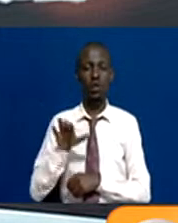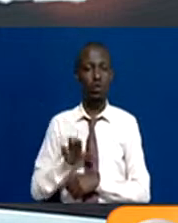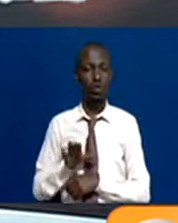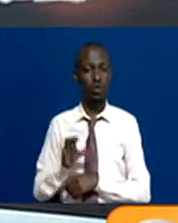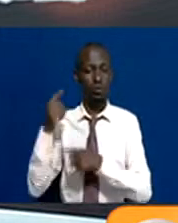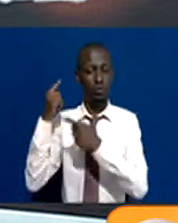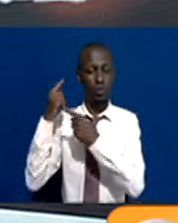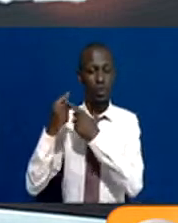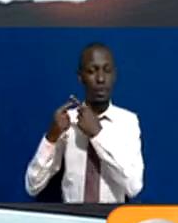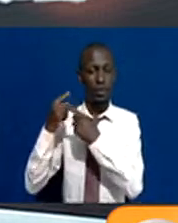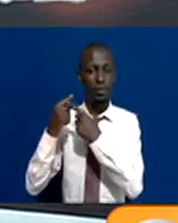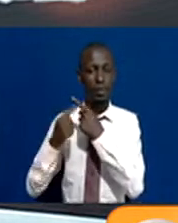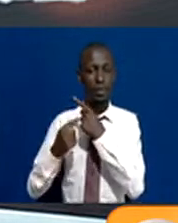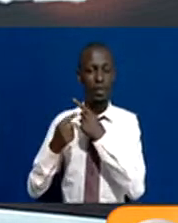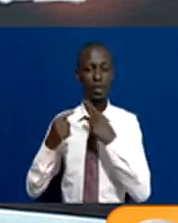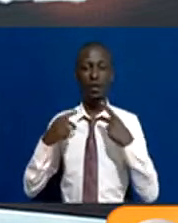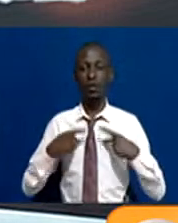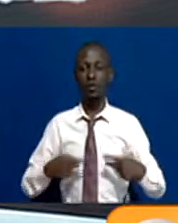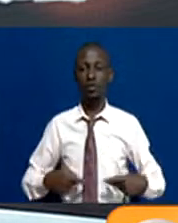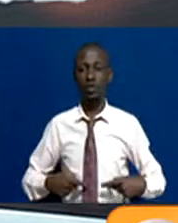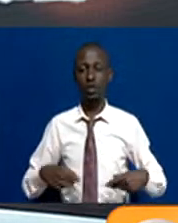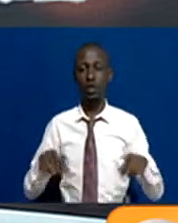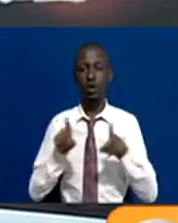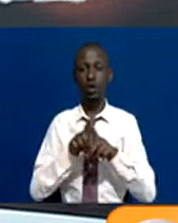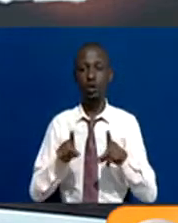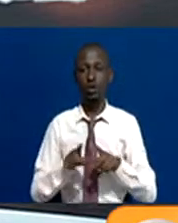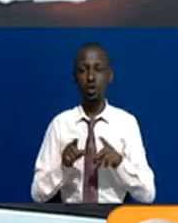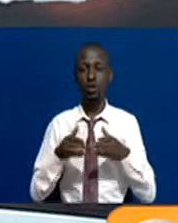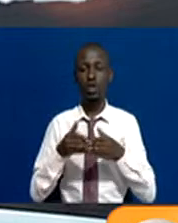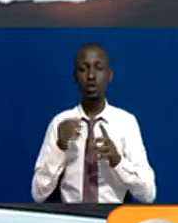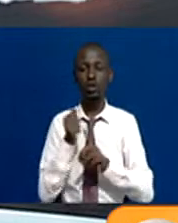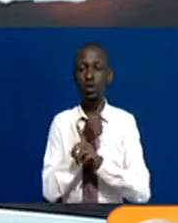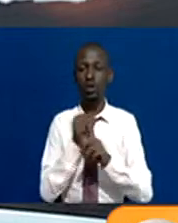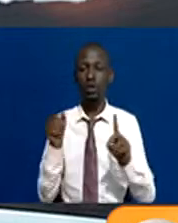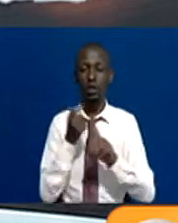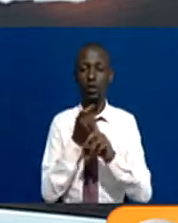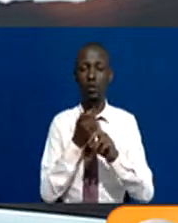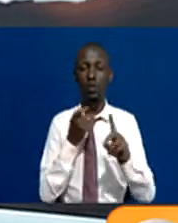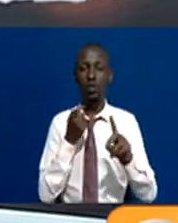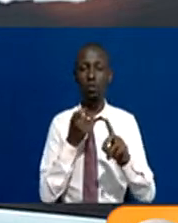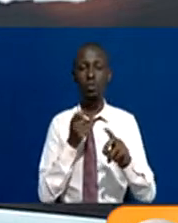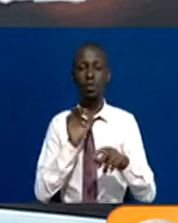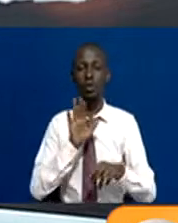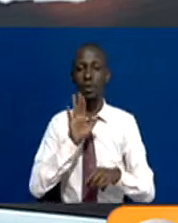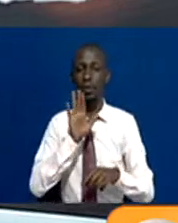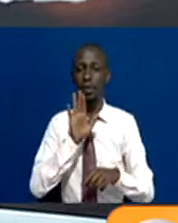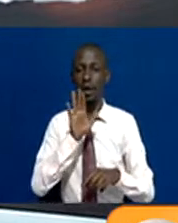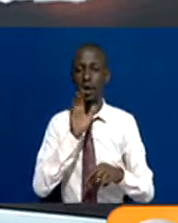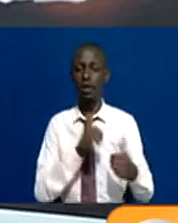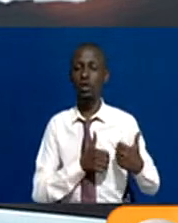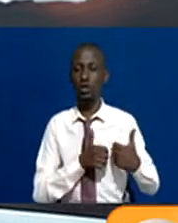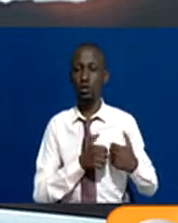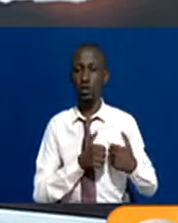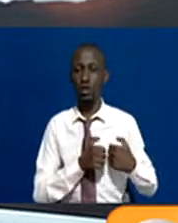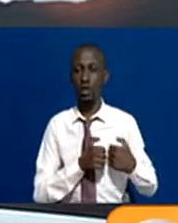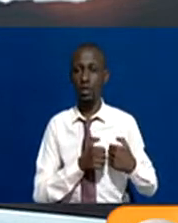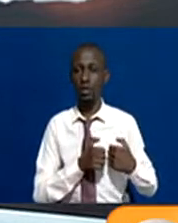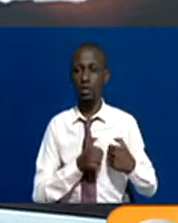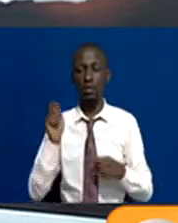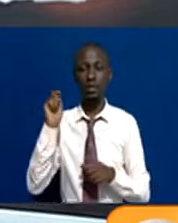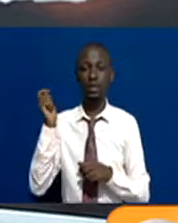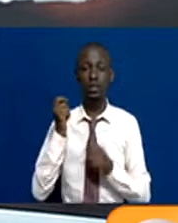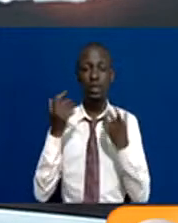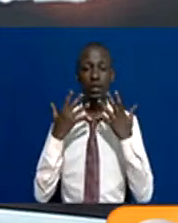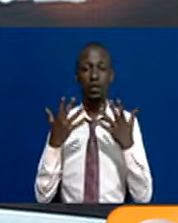experience some form of physical and or sexual violence from an intimate partner in their lifetime. In Kenya, according to the